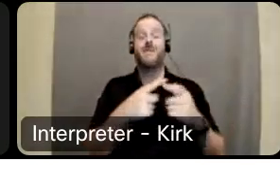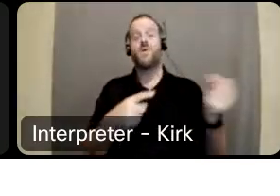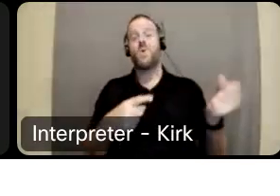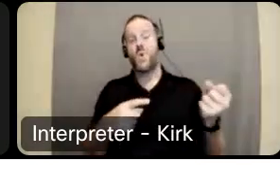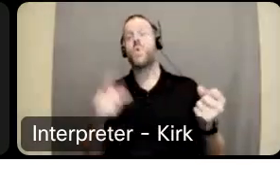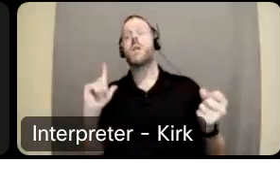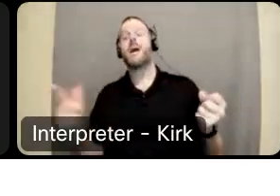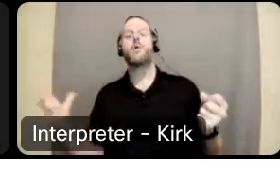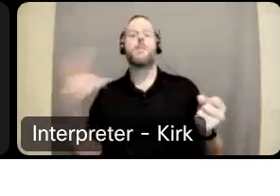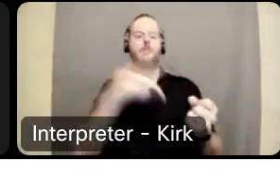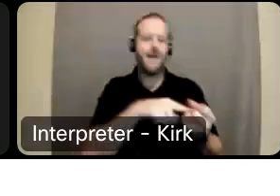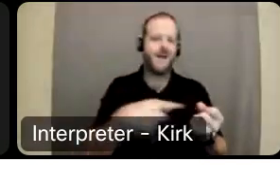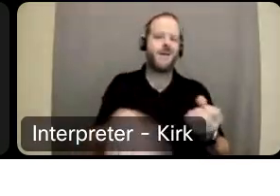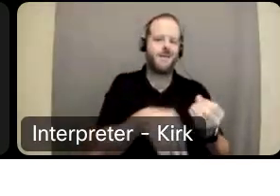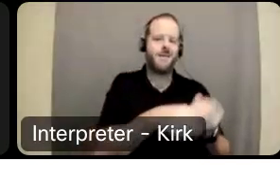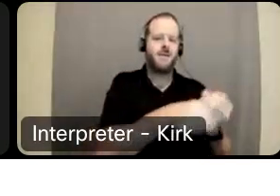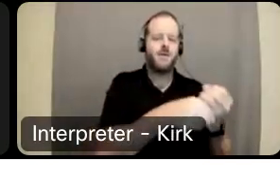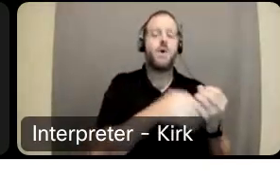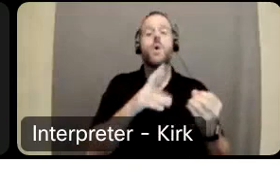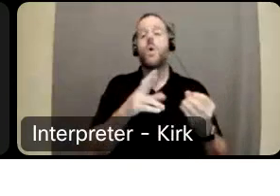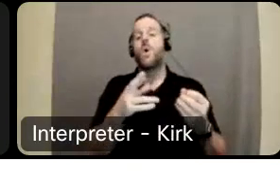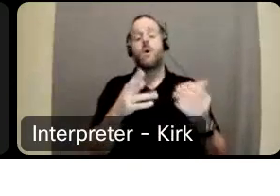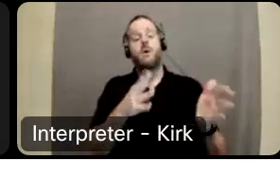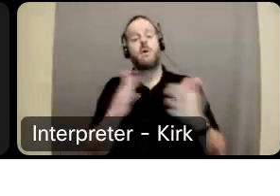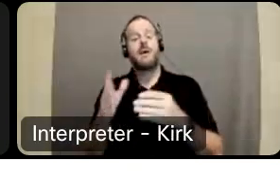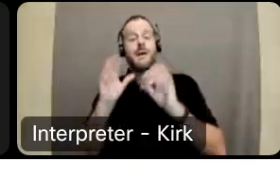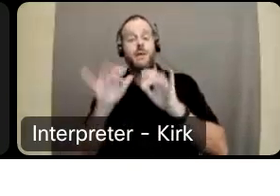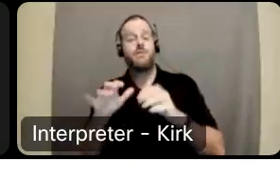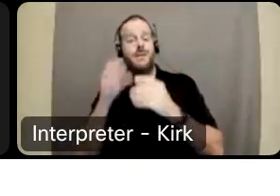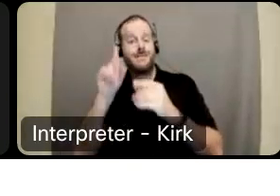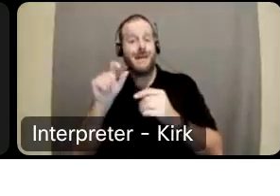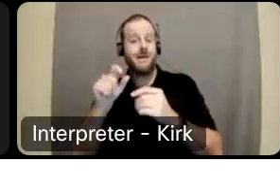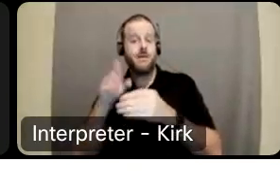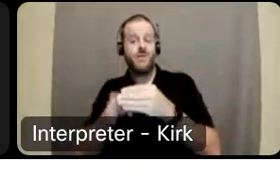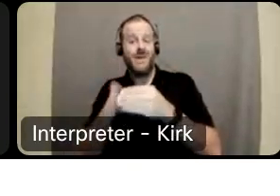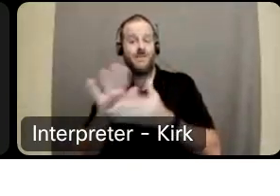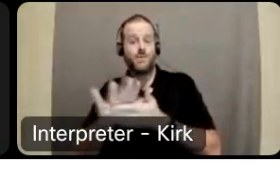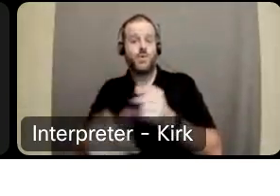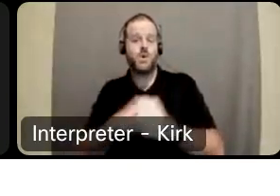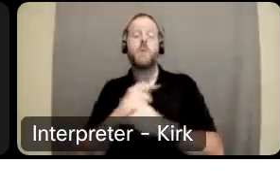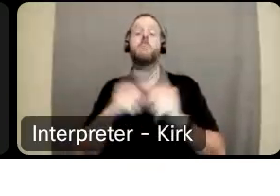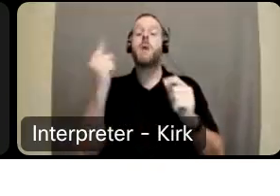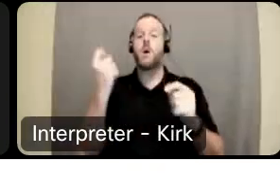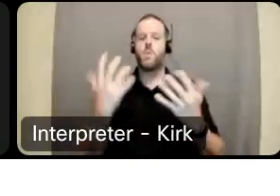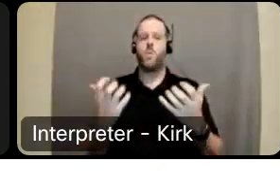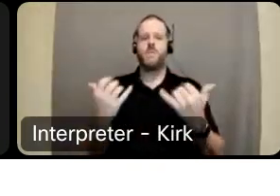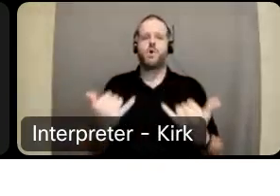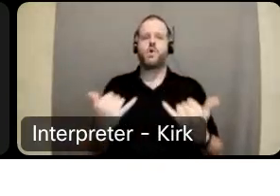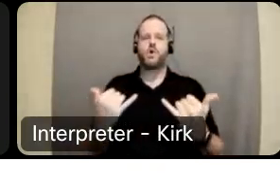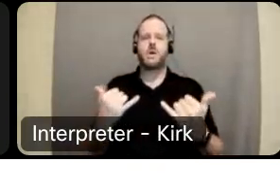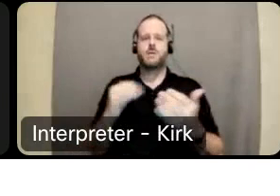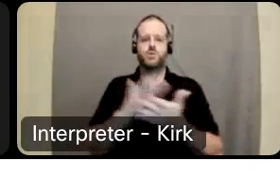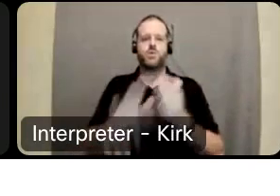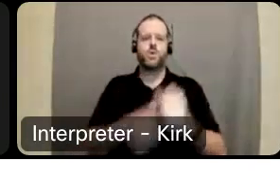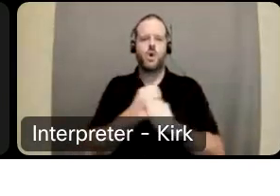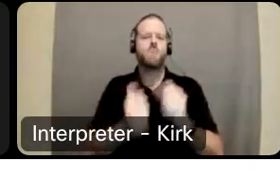be entering most of your data near the end of the school year. But we want the current year, the most recent